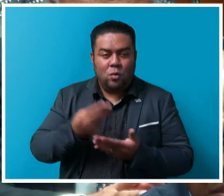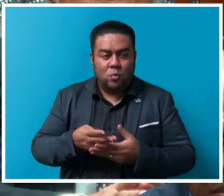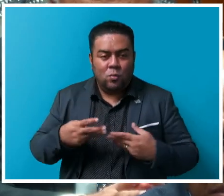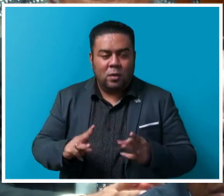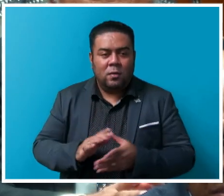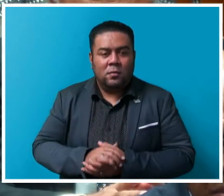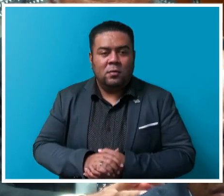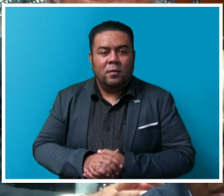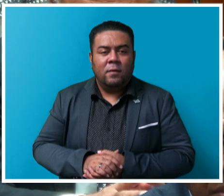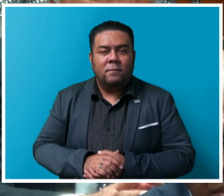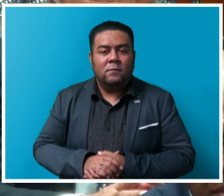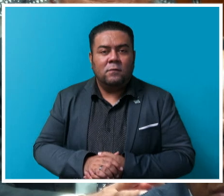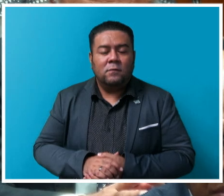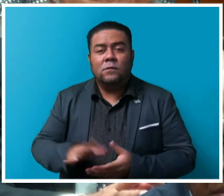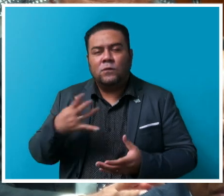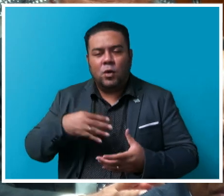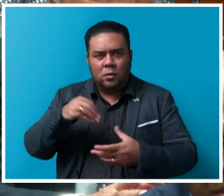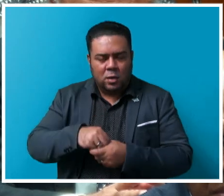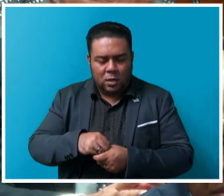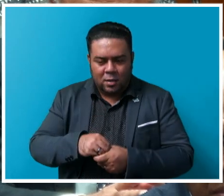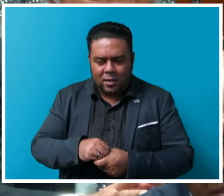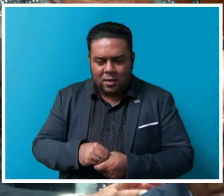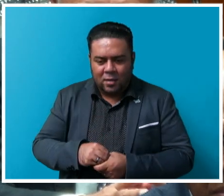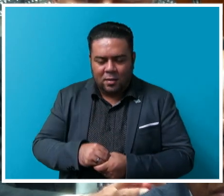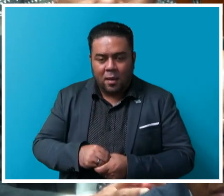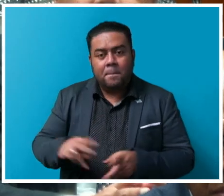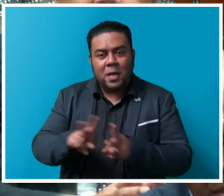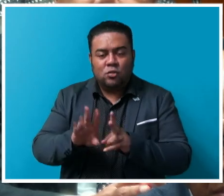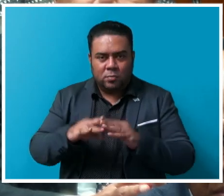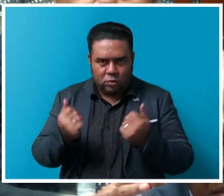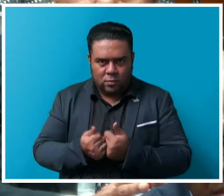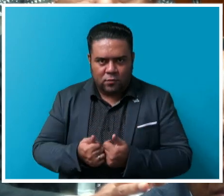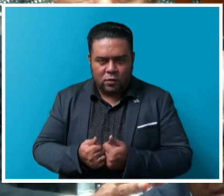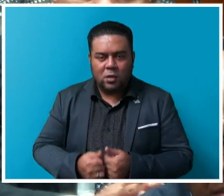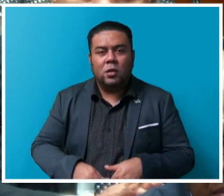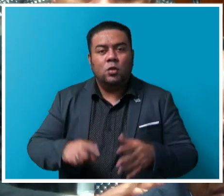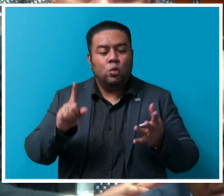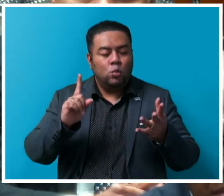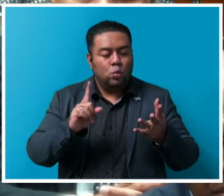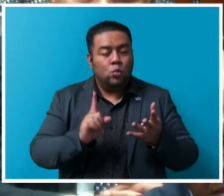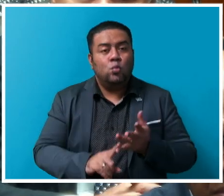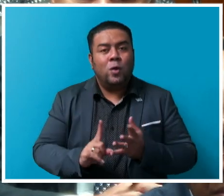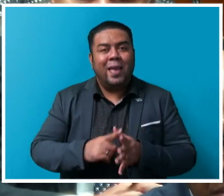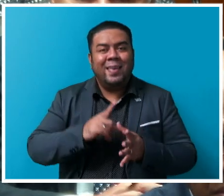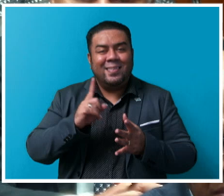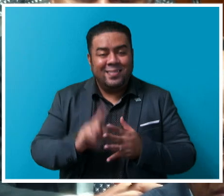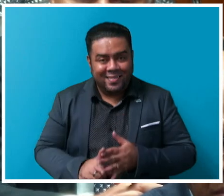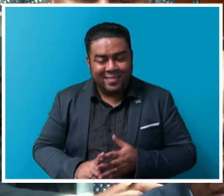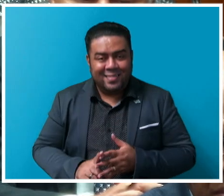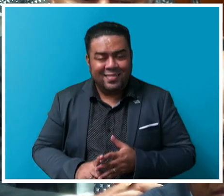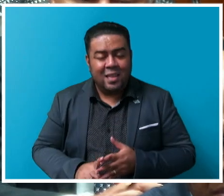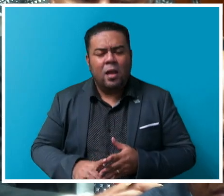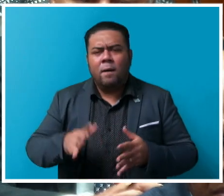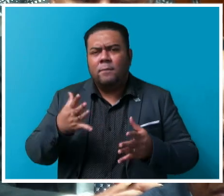proposed comprehensive economic partnership agreement with the UAE and the Pacific Islands, planned to conclude in